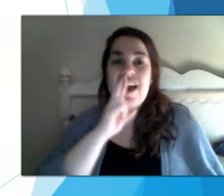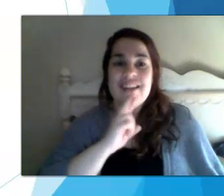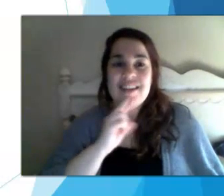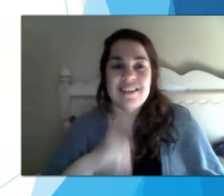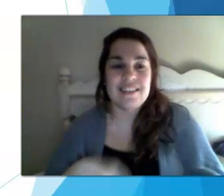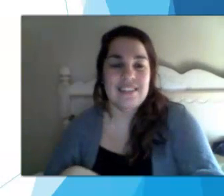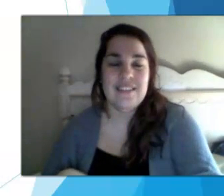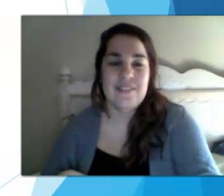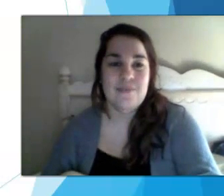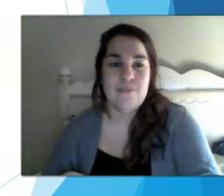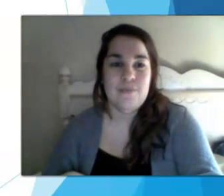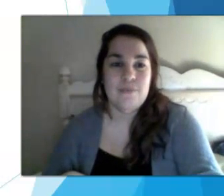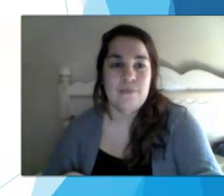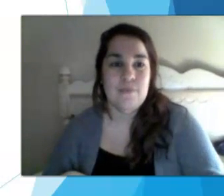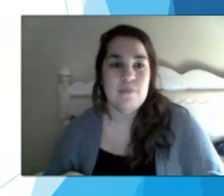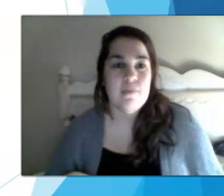Red.